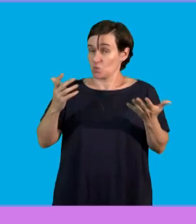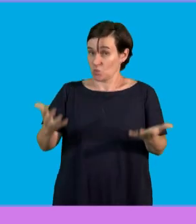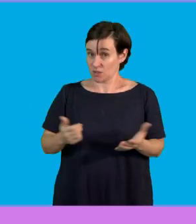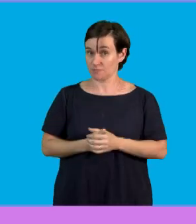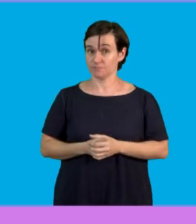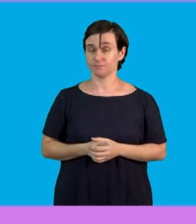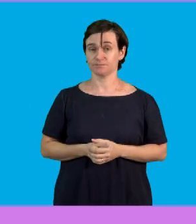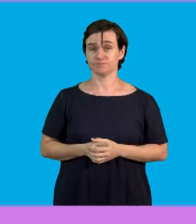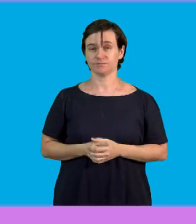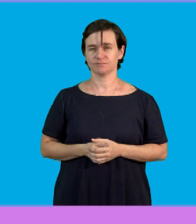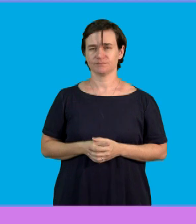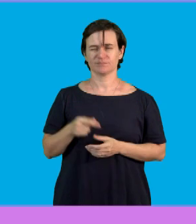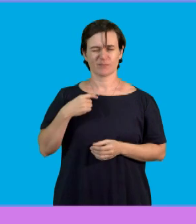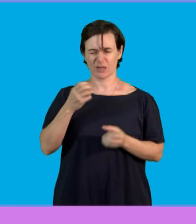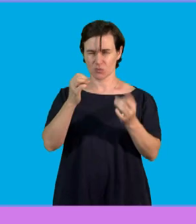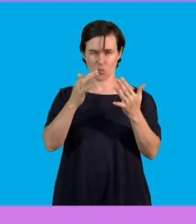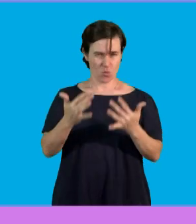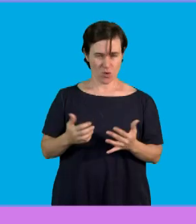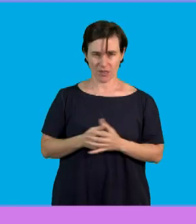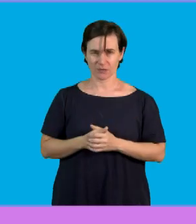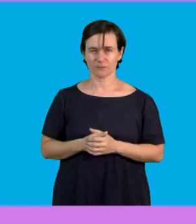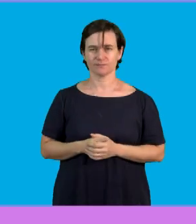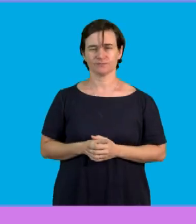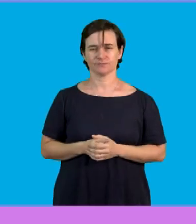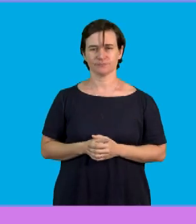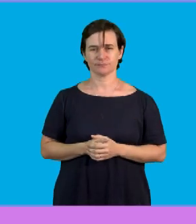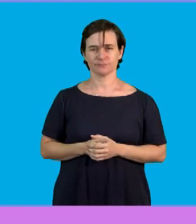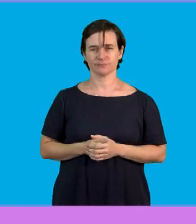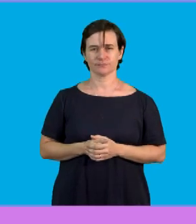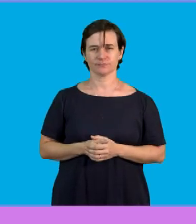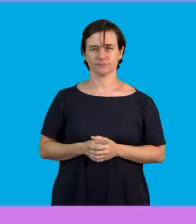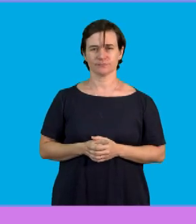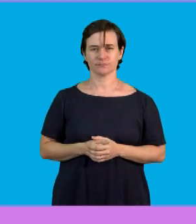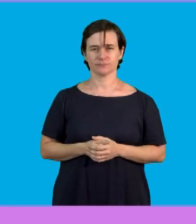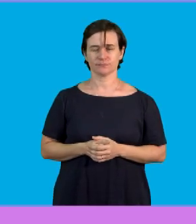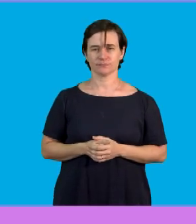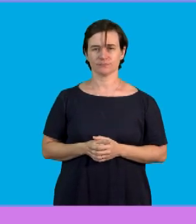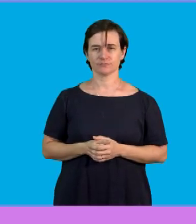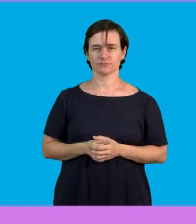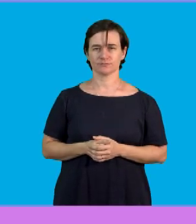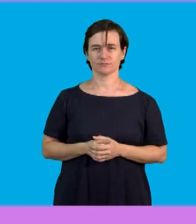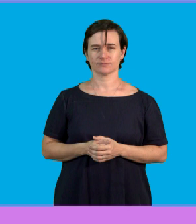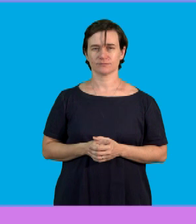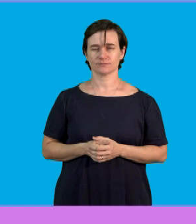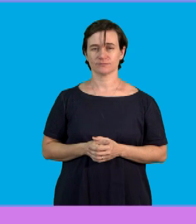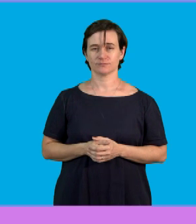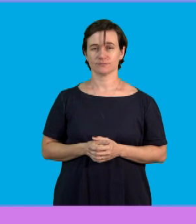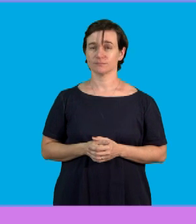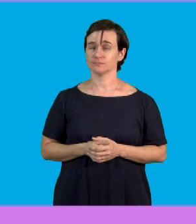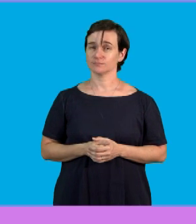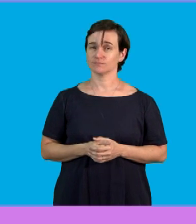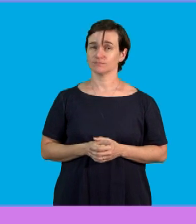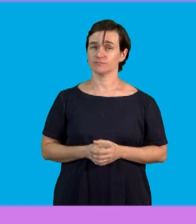be, let's work it out, how much will be the balance if that was taken out. So we are going to have a